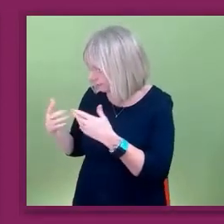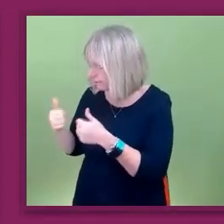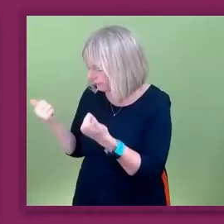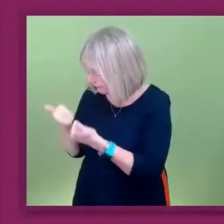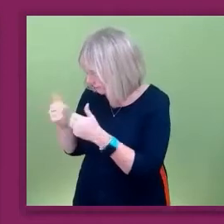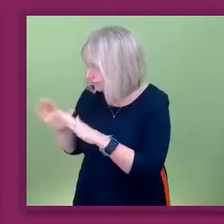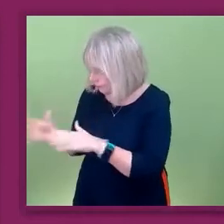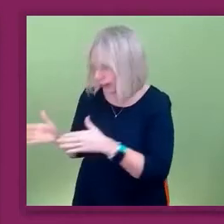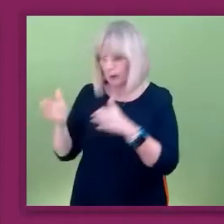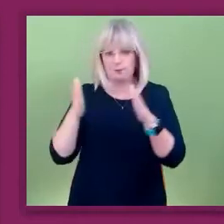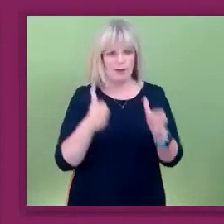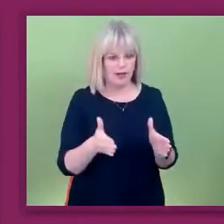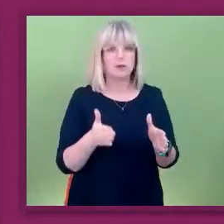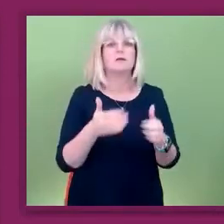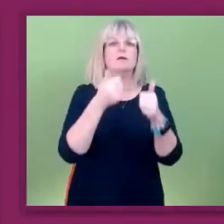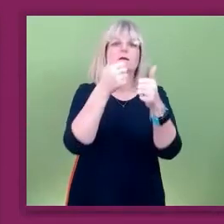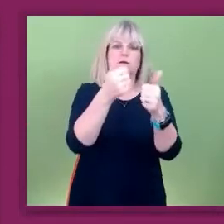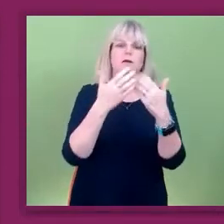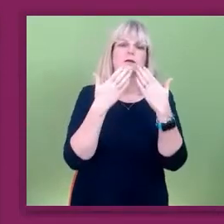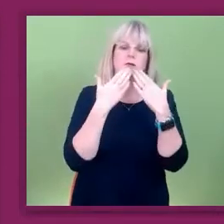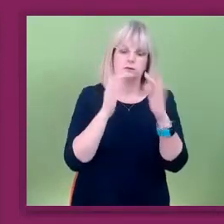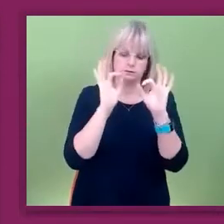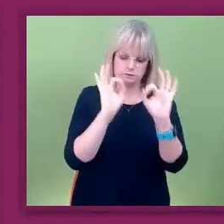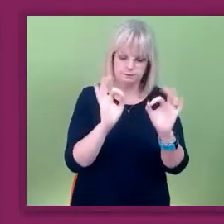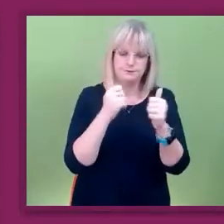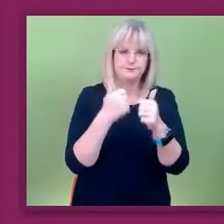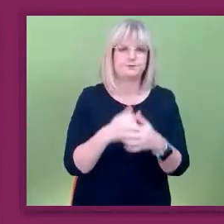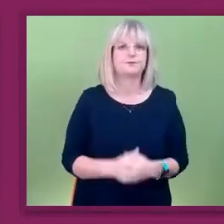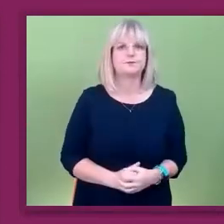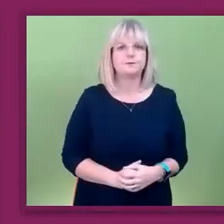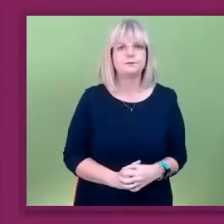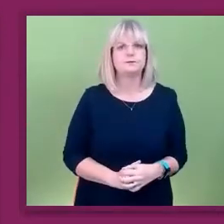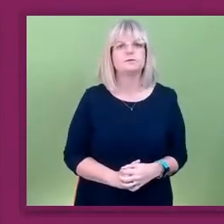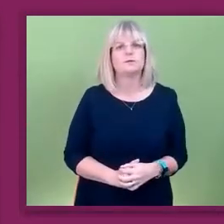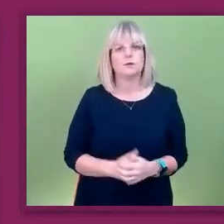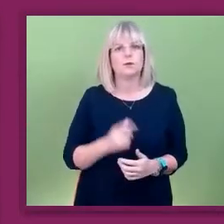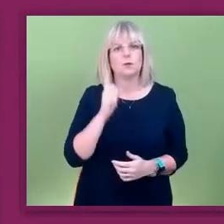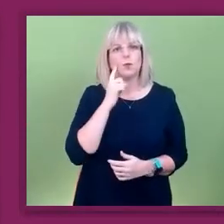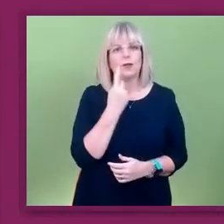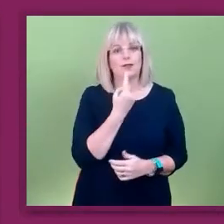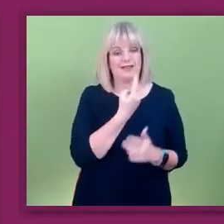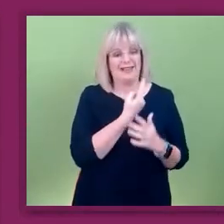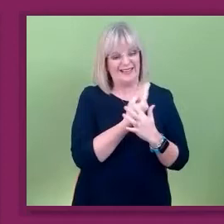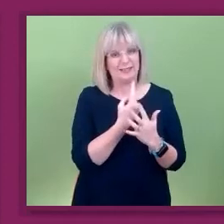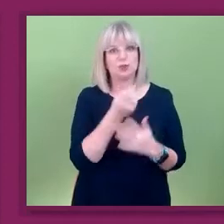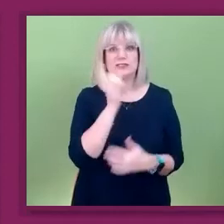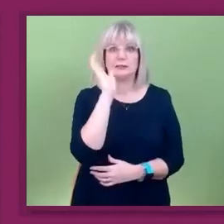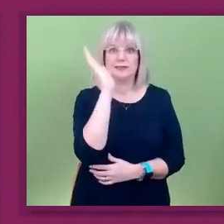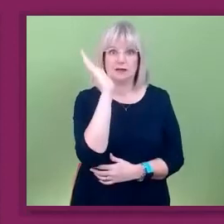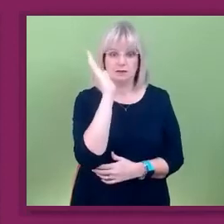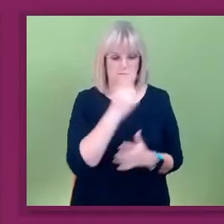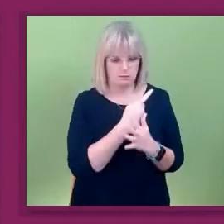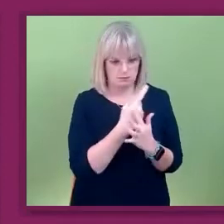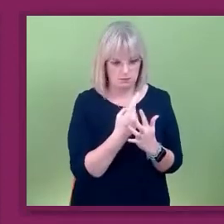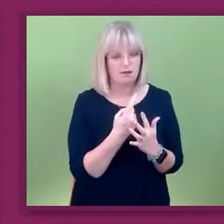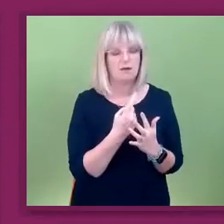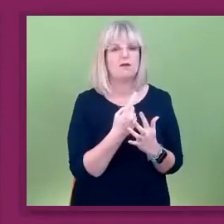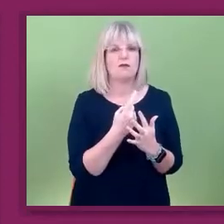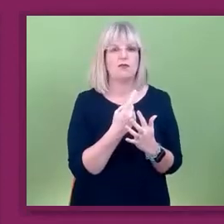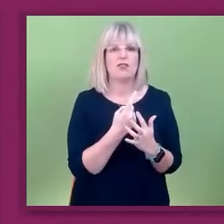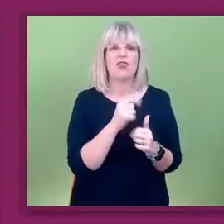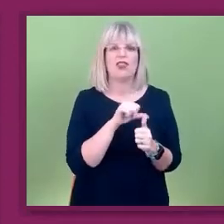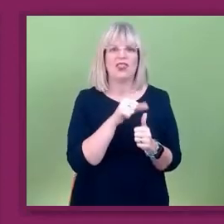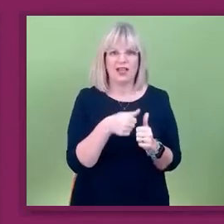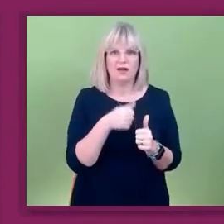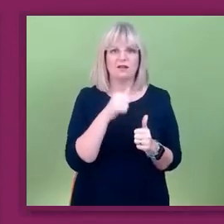so. So after we've heard from each of our speakers, we're going to move to a question and answer session. So